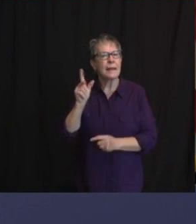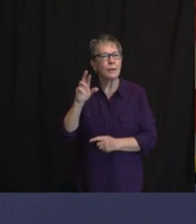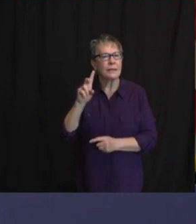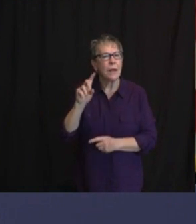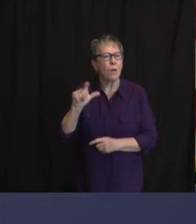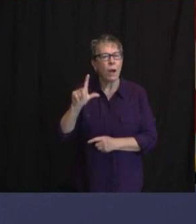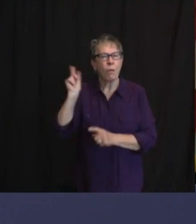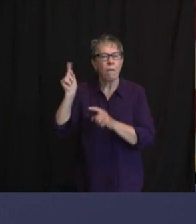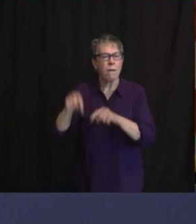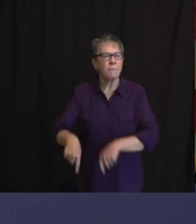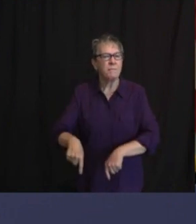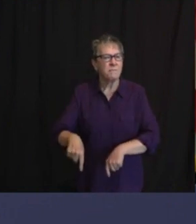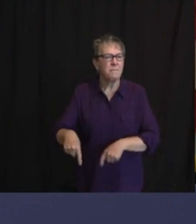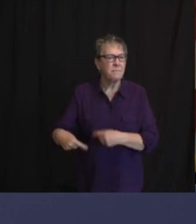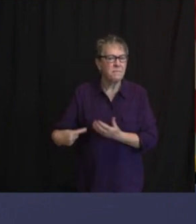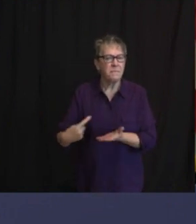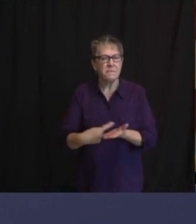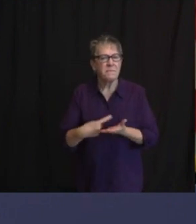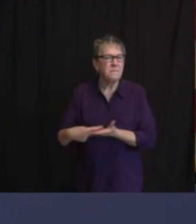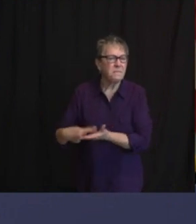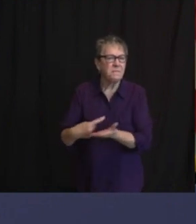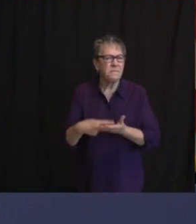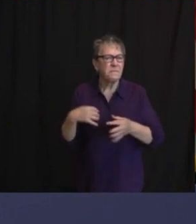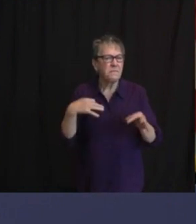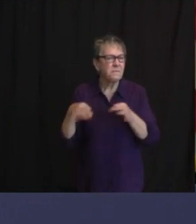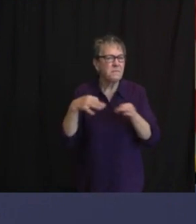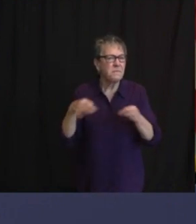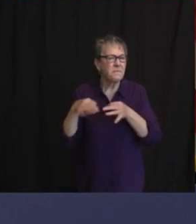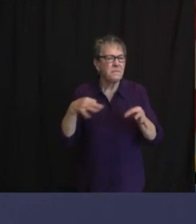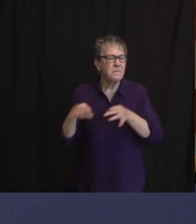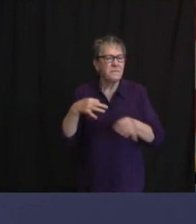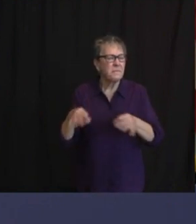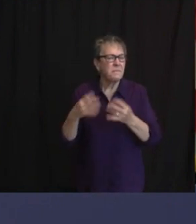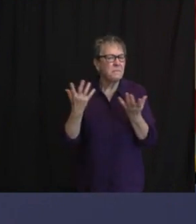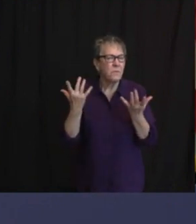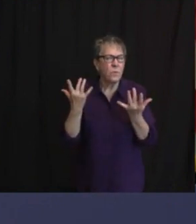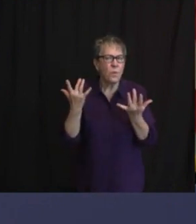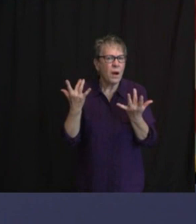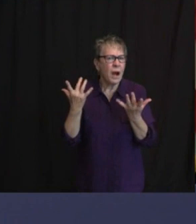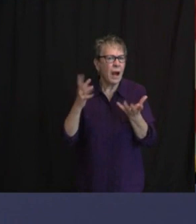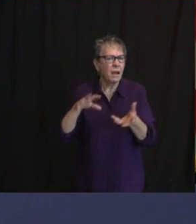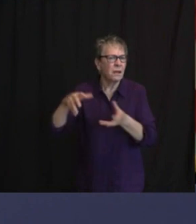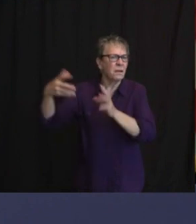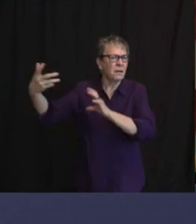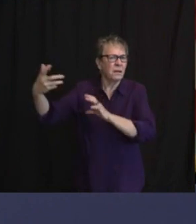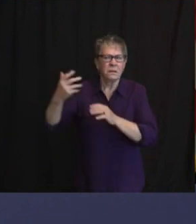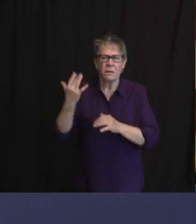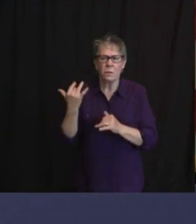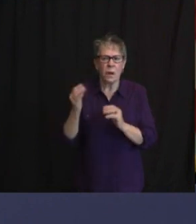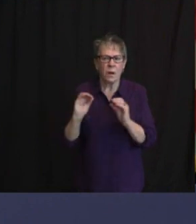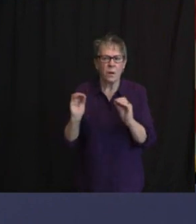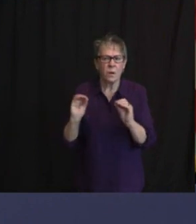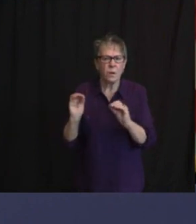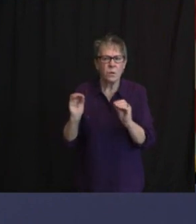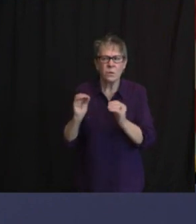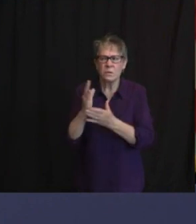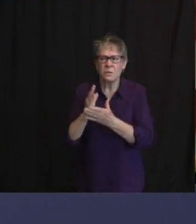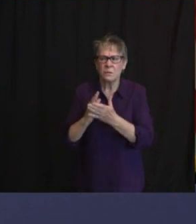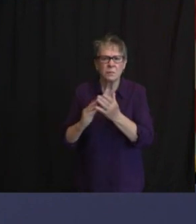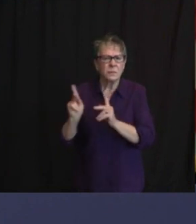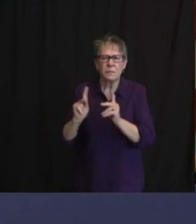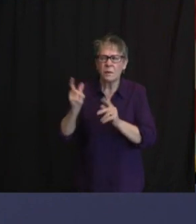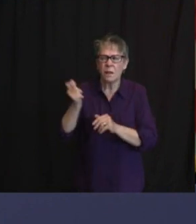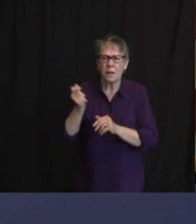giving you versus the federal plus up. I'm not sure. I don't have a good answer for you. You're approved, but you don't have it yet. What's the lag time